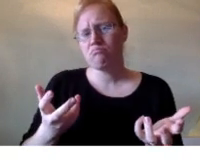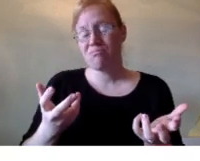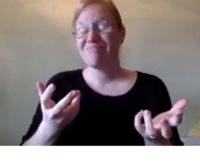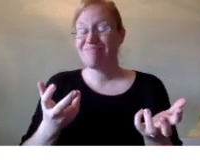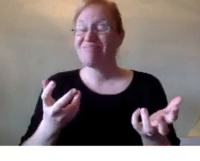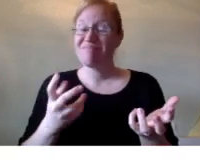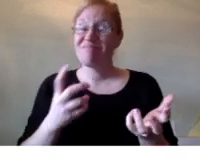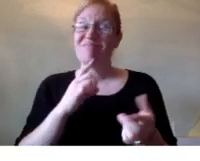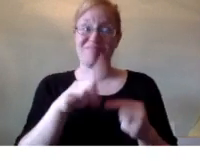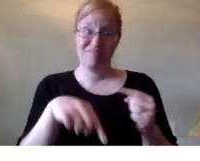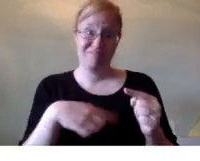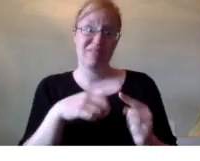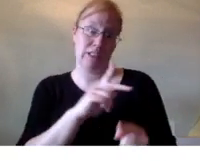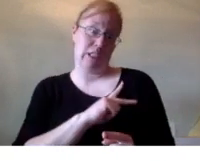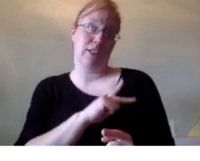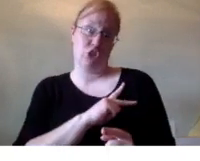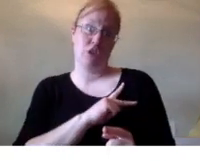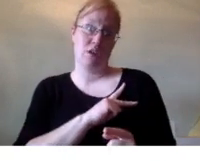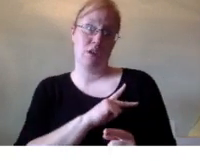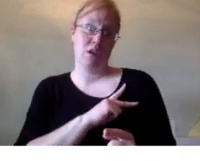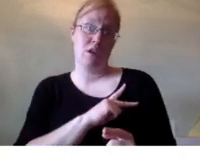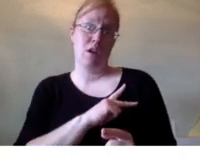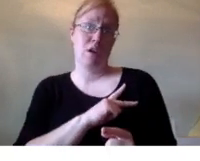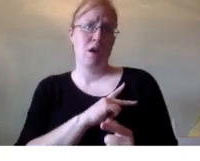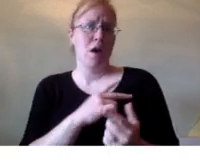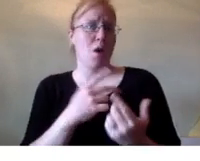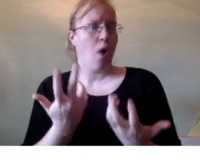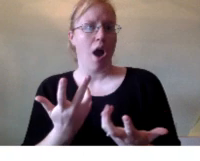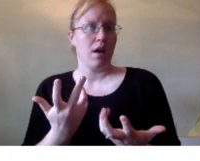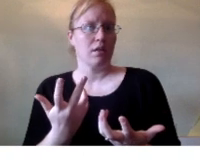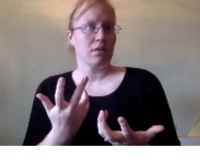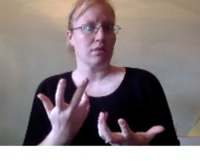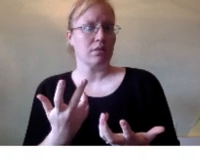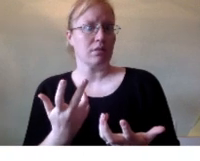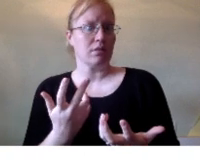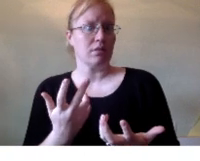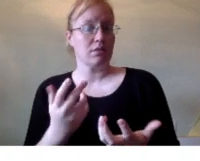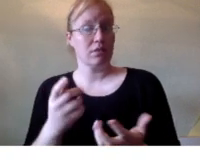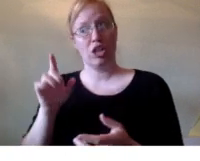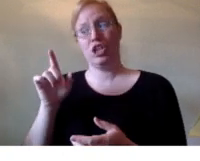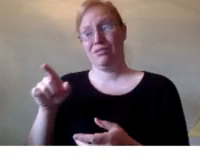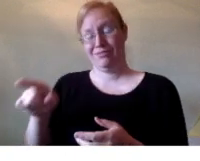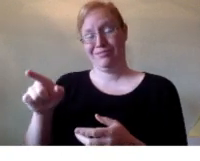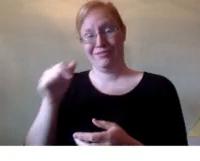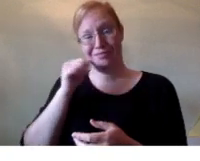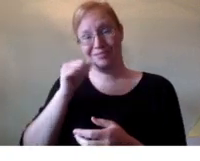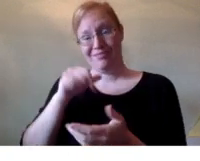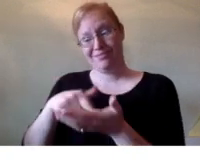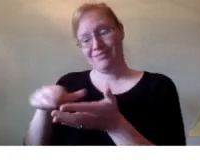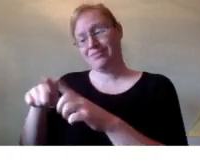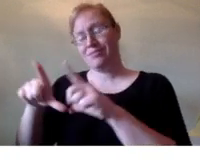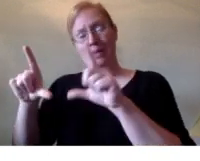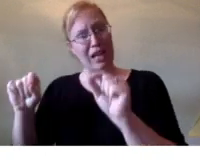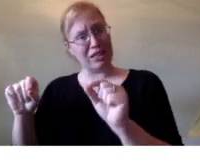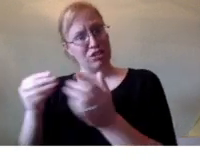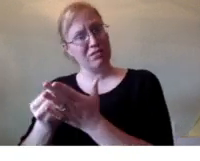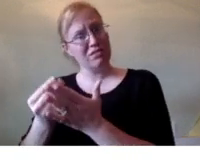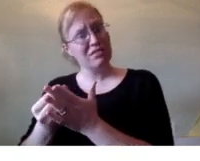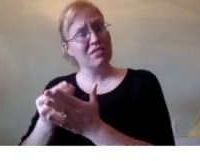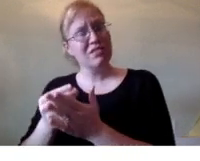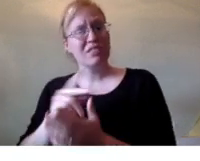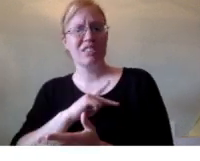It's about Keisha and what? Her paycheck. Very good. So